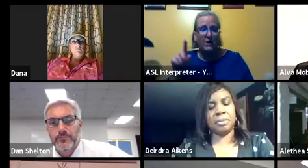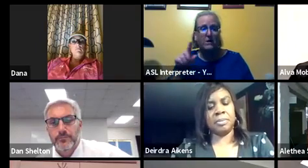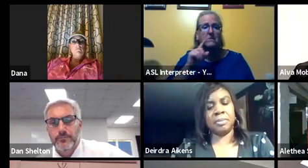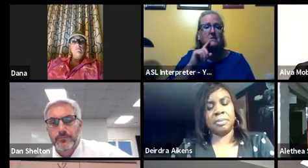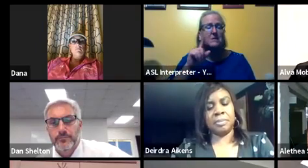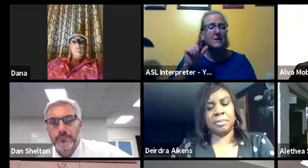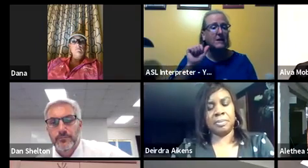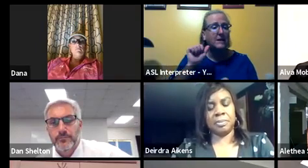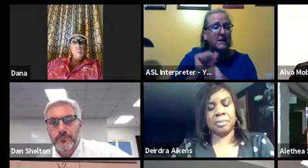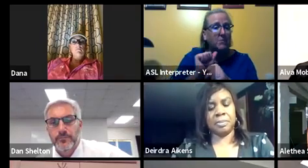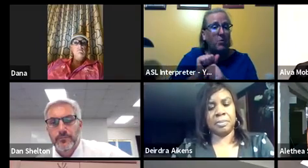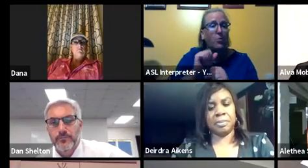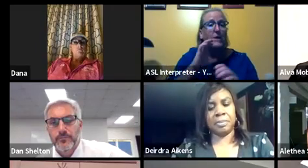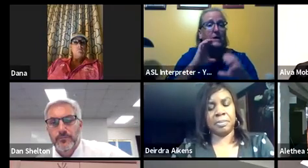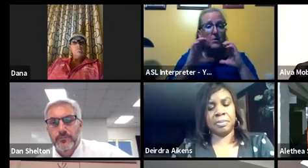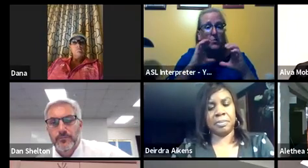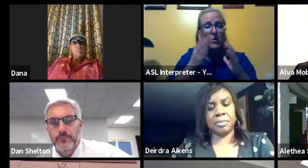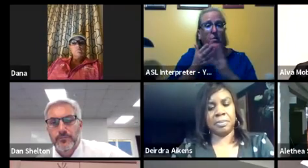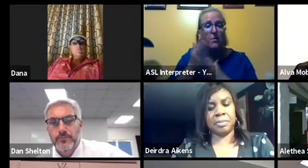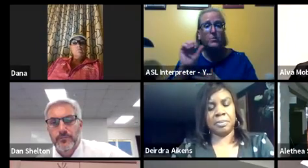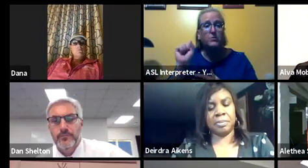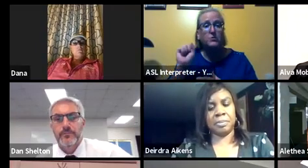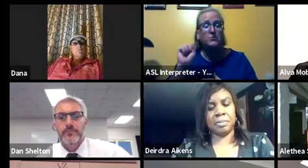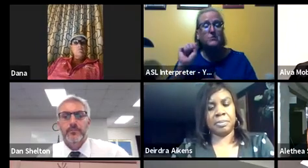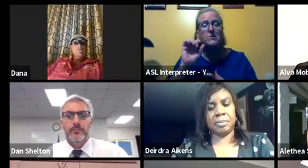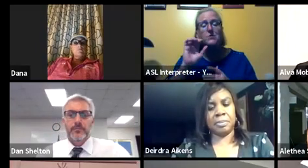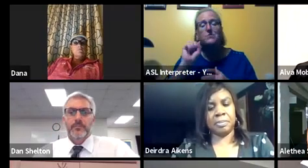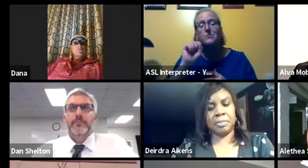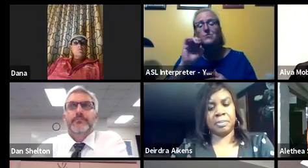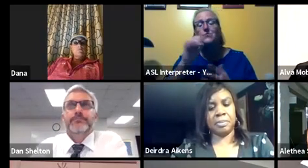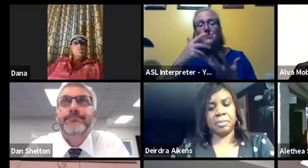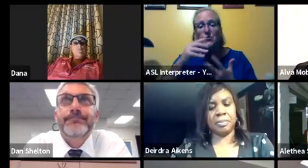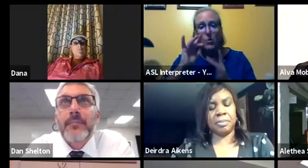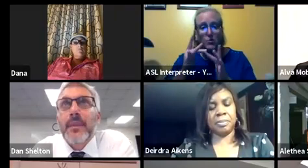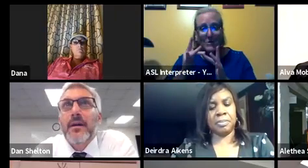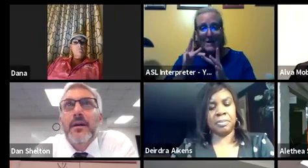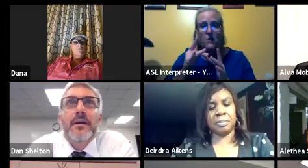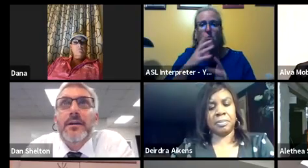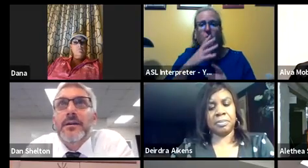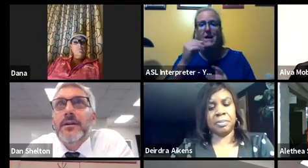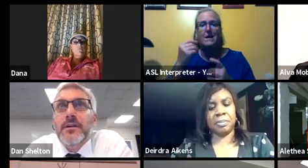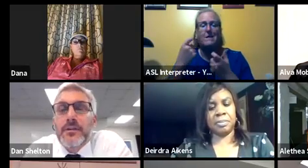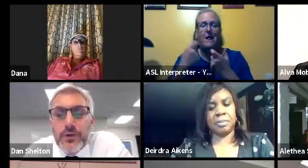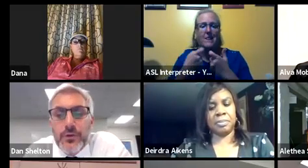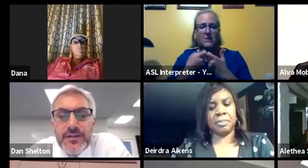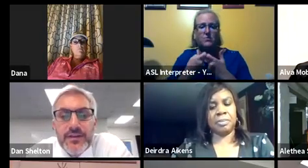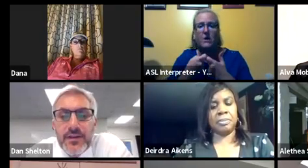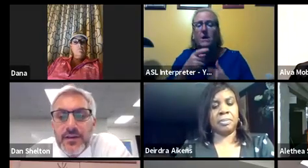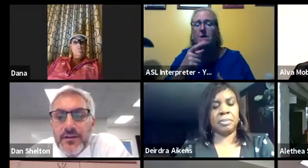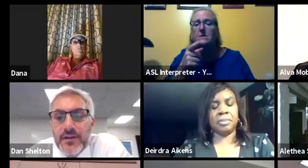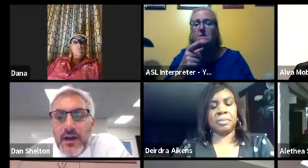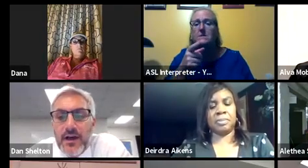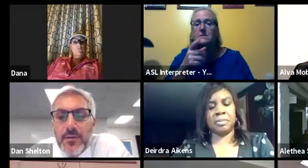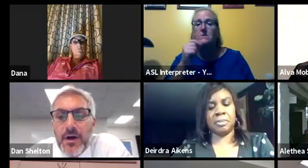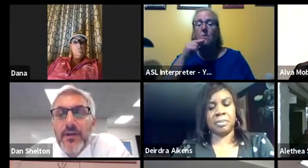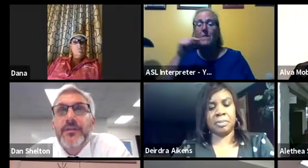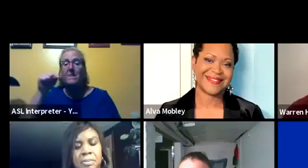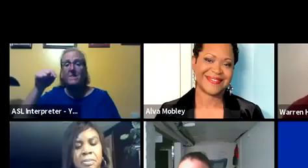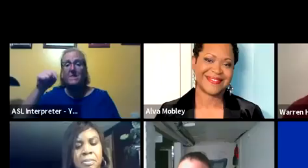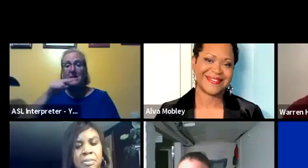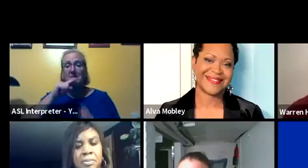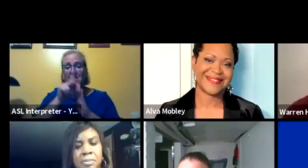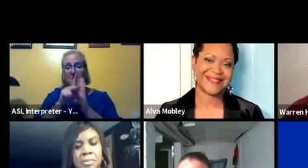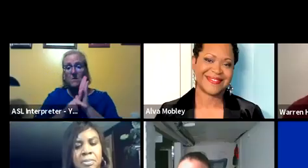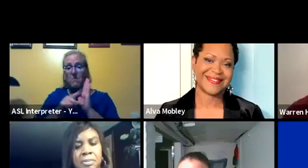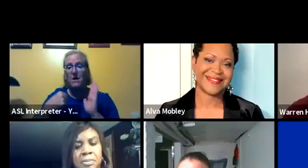Employee-Student Communication through Social Networking or Electronic Media as a first read. So this is the policy